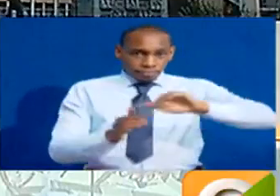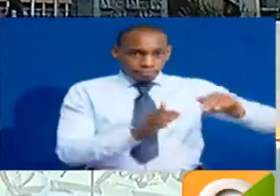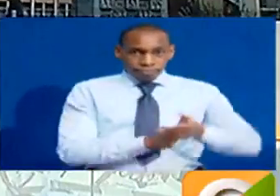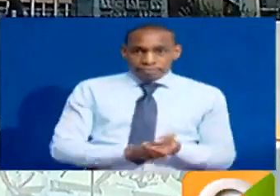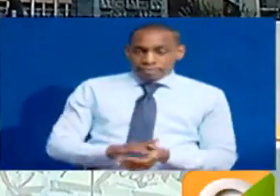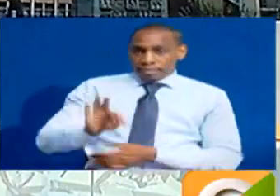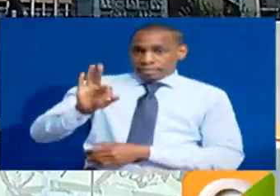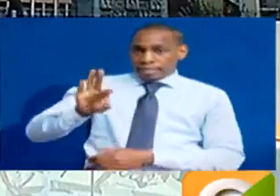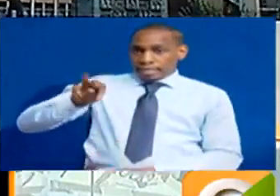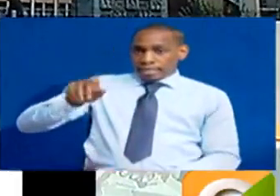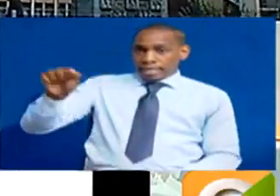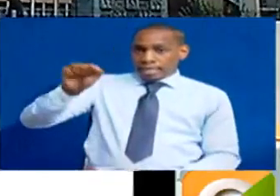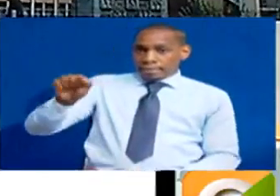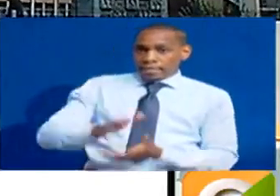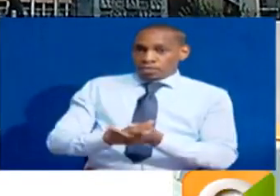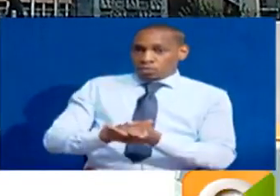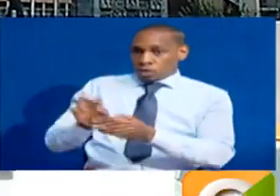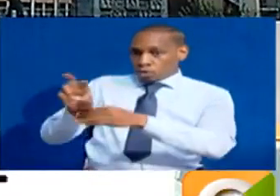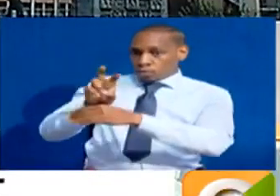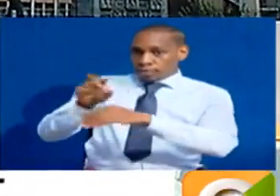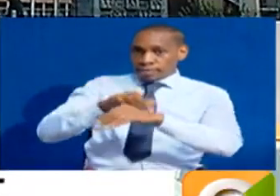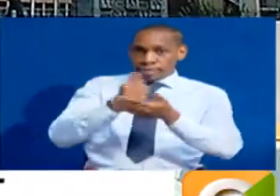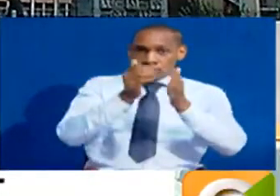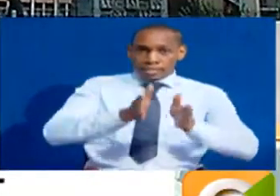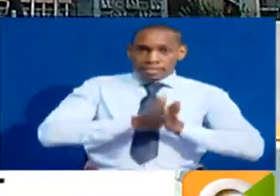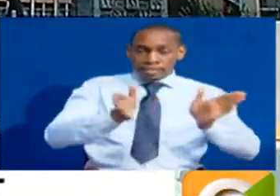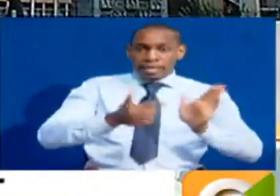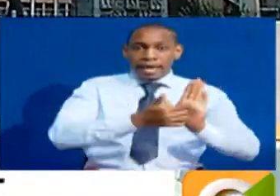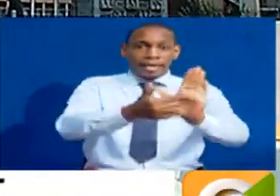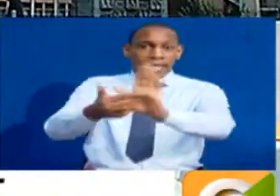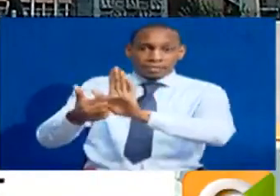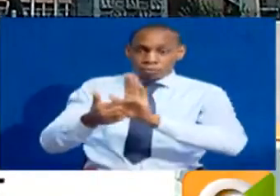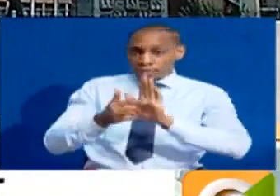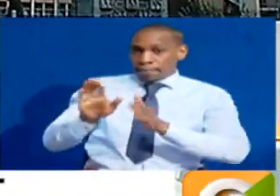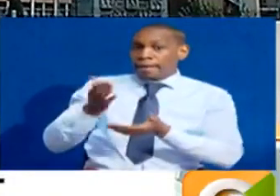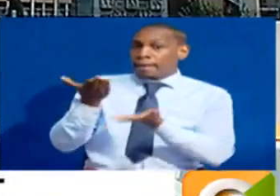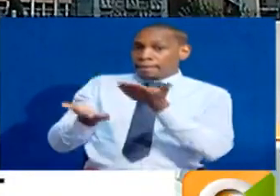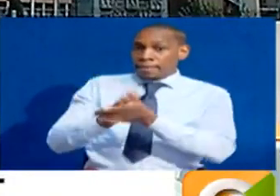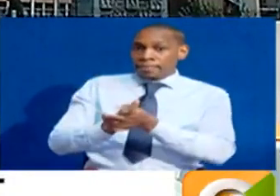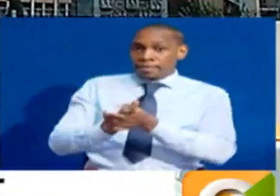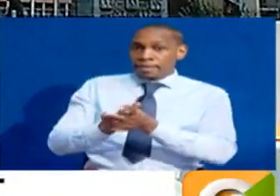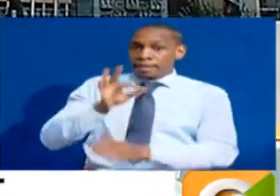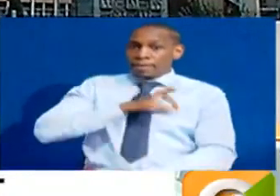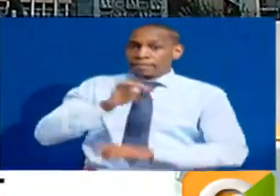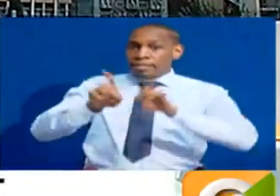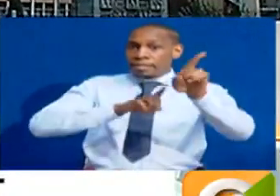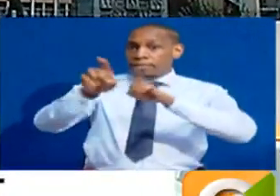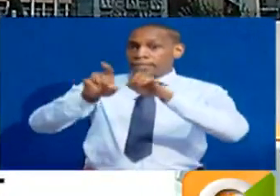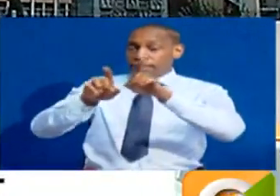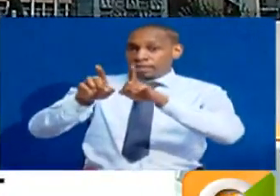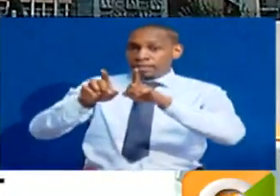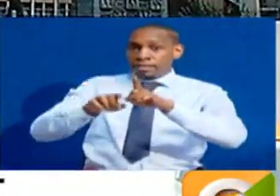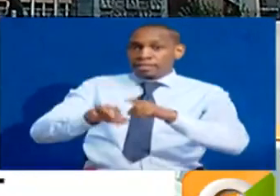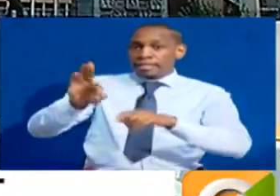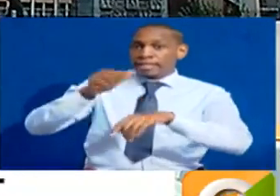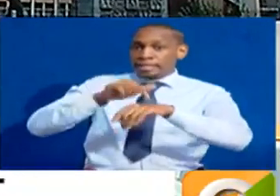At least three members of parliament are on the spot after the Auditor General unearthed that they may have claimed travel reimbursement up